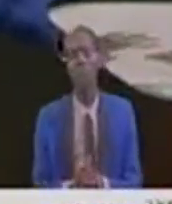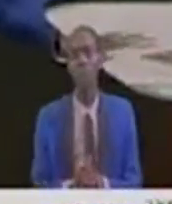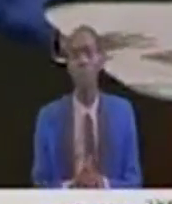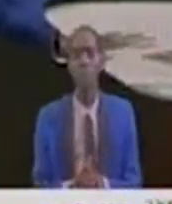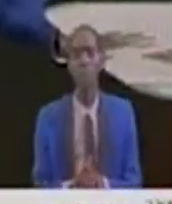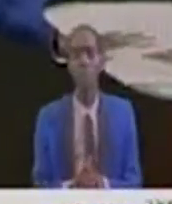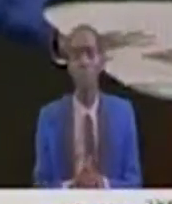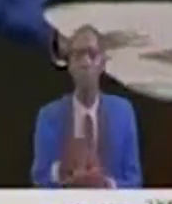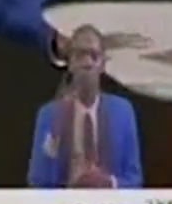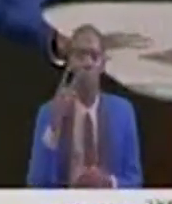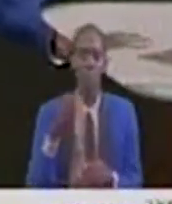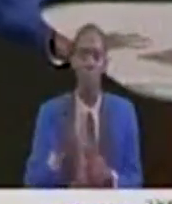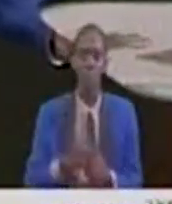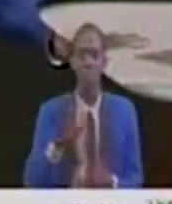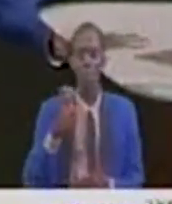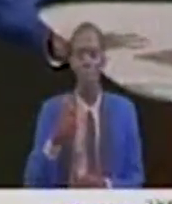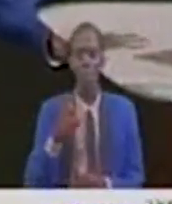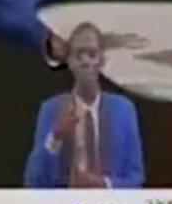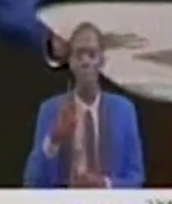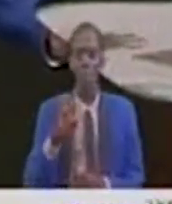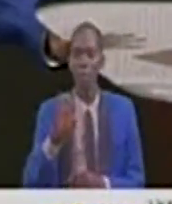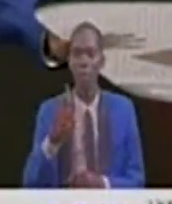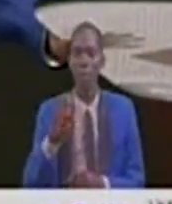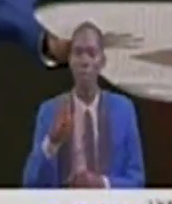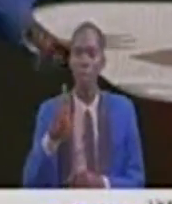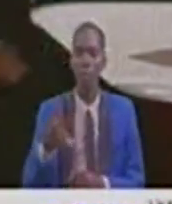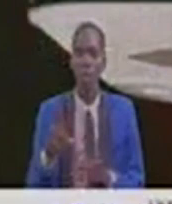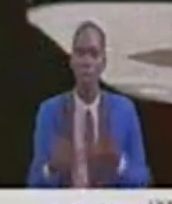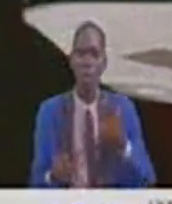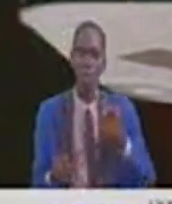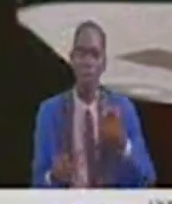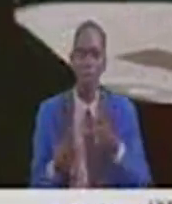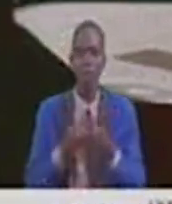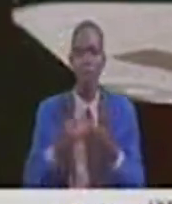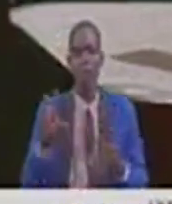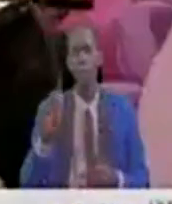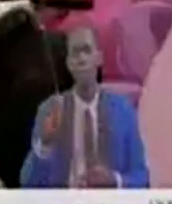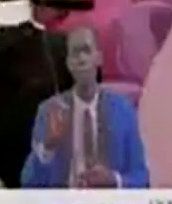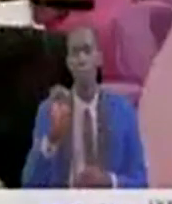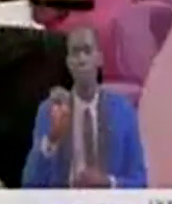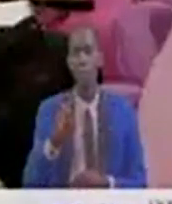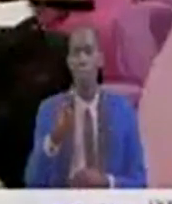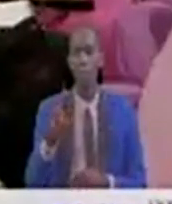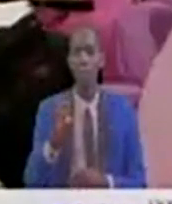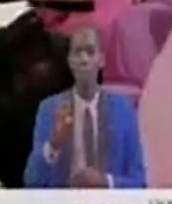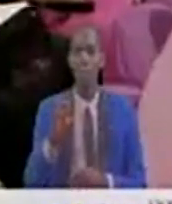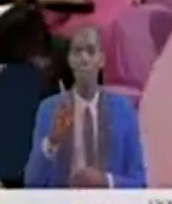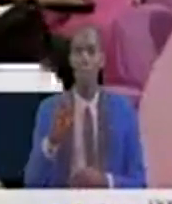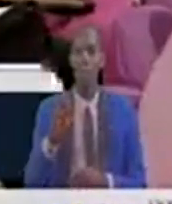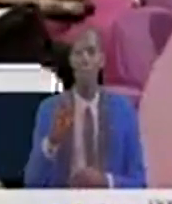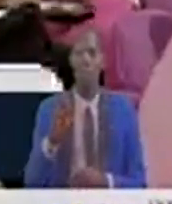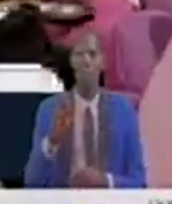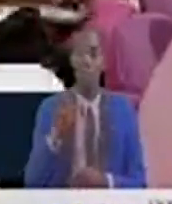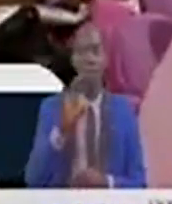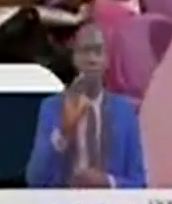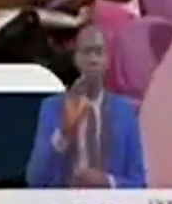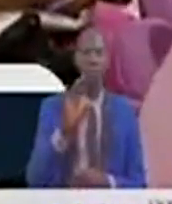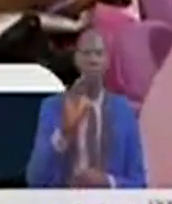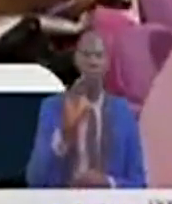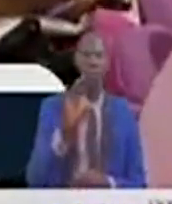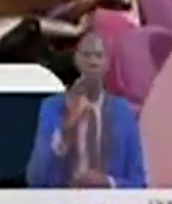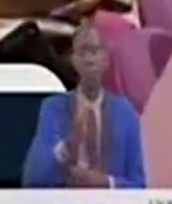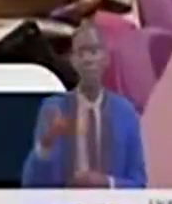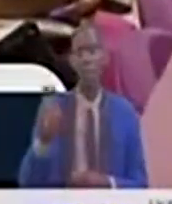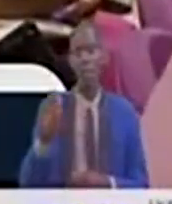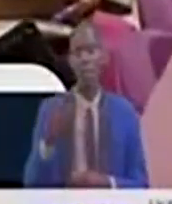looking at Ezekiel chapter 18, reading from verse 30. Ezekiel 18, verse 30, therefore,